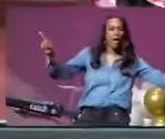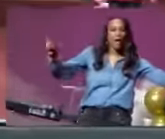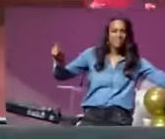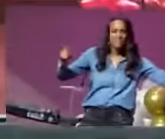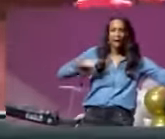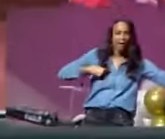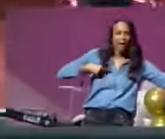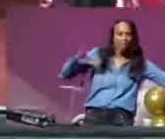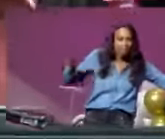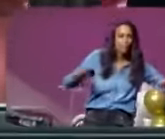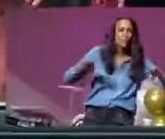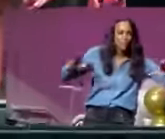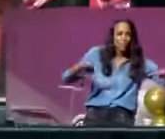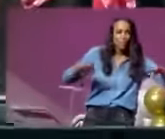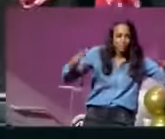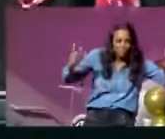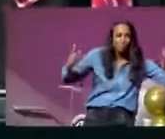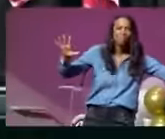I do.